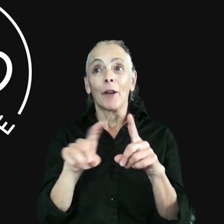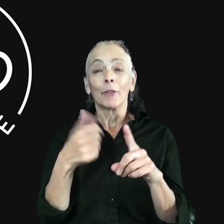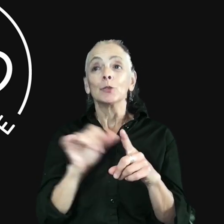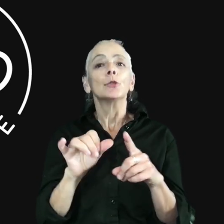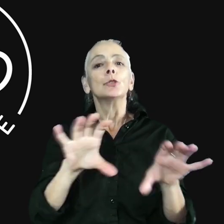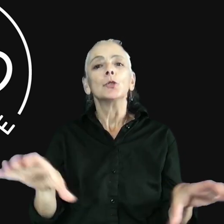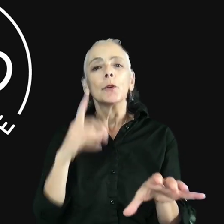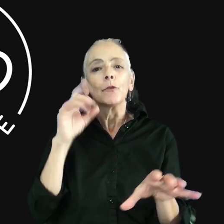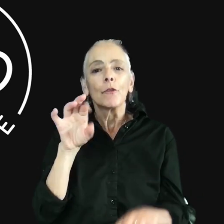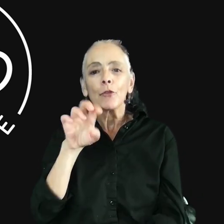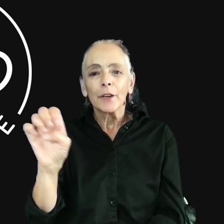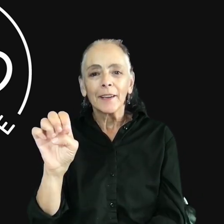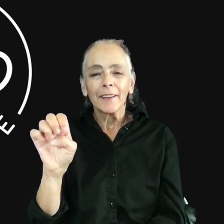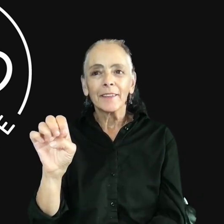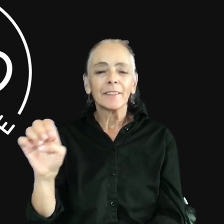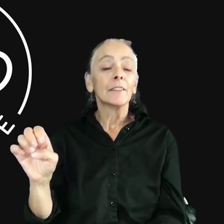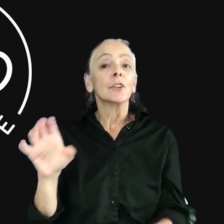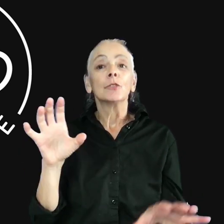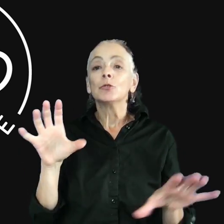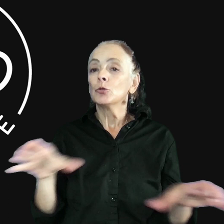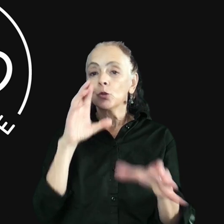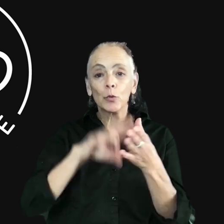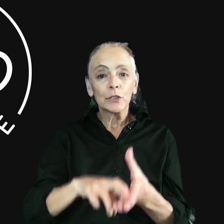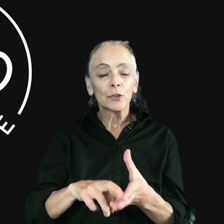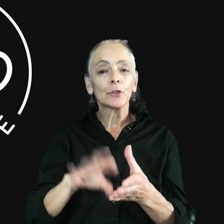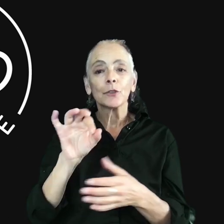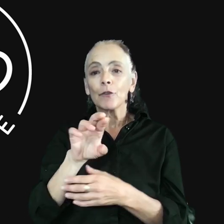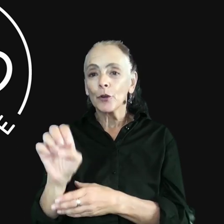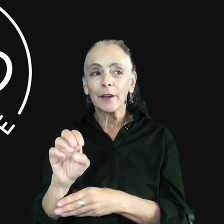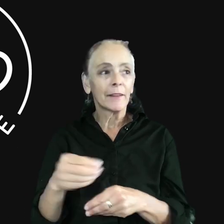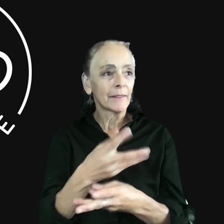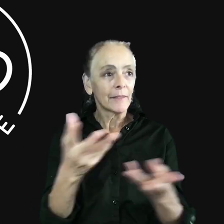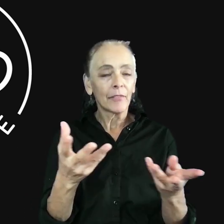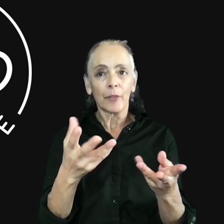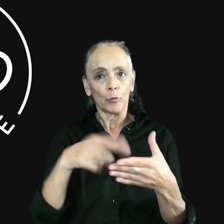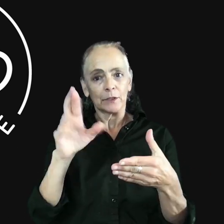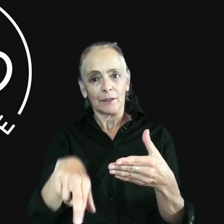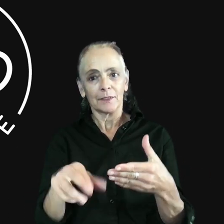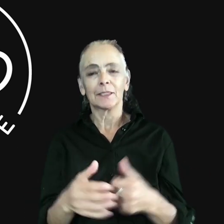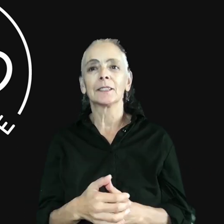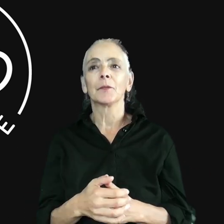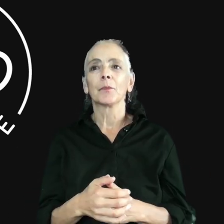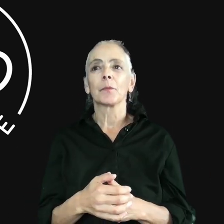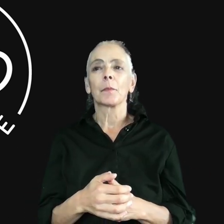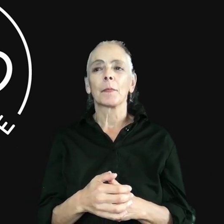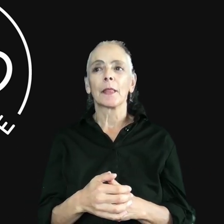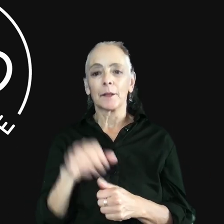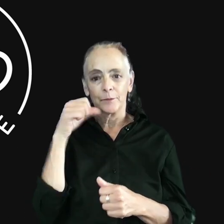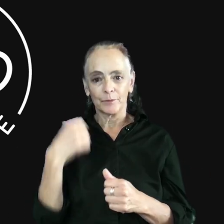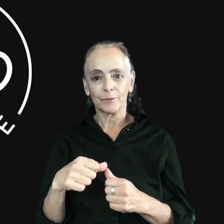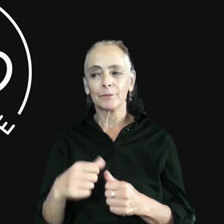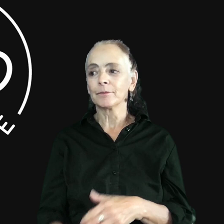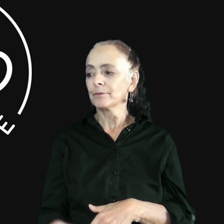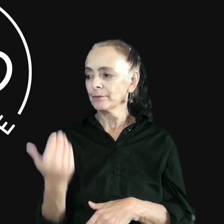it for free do your research for free and bring them some results i mean um yeah i i remember uh we had in